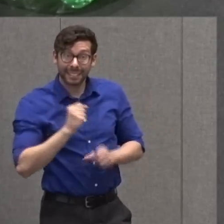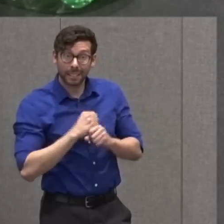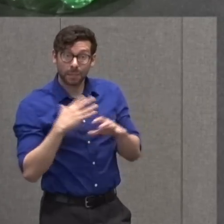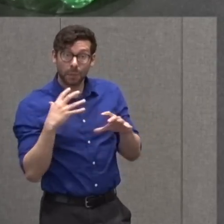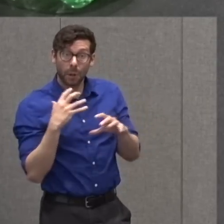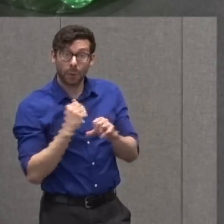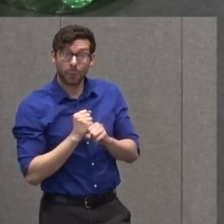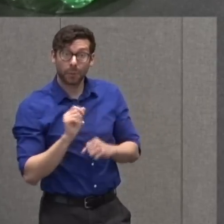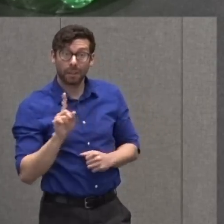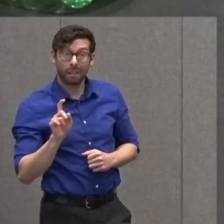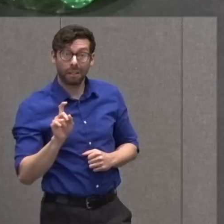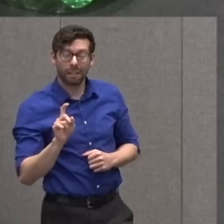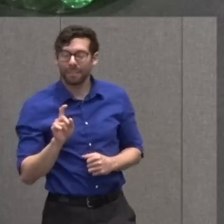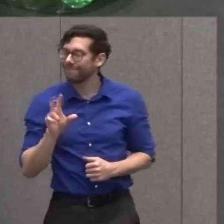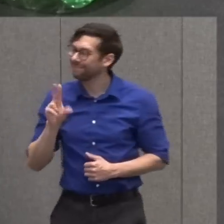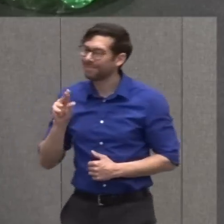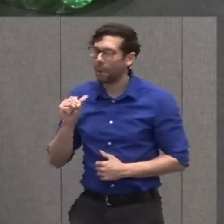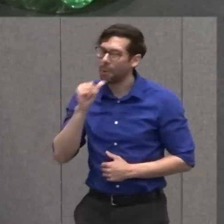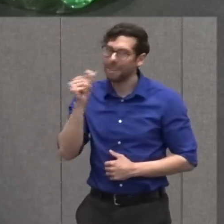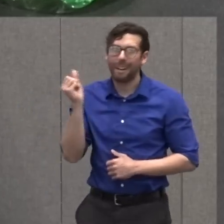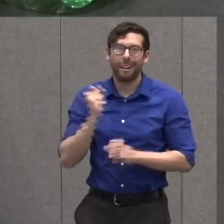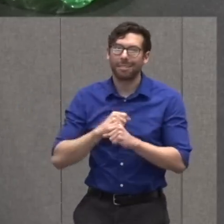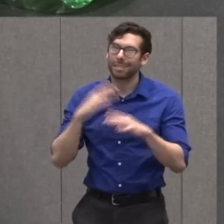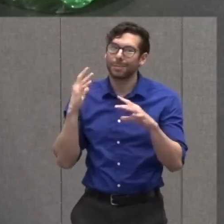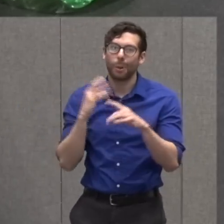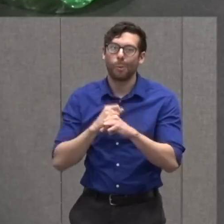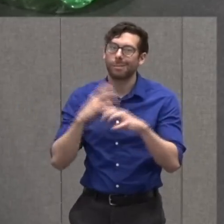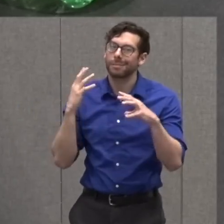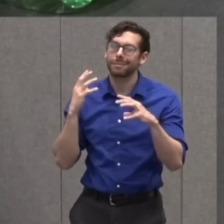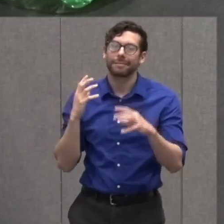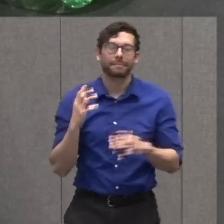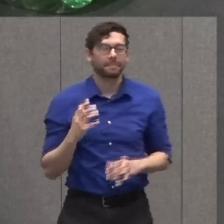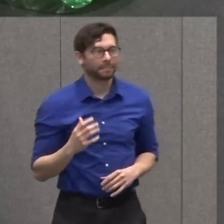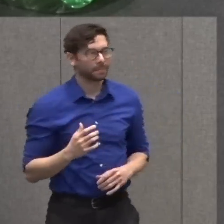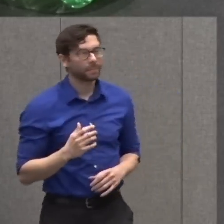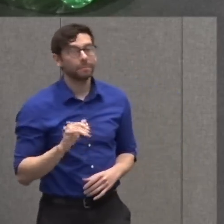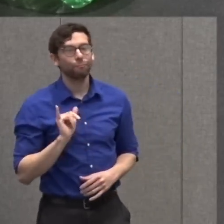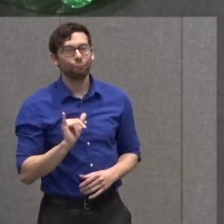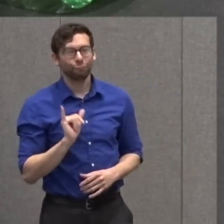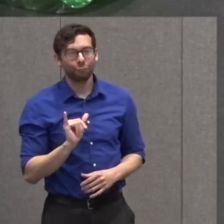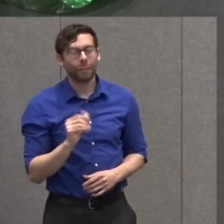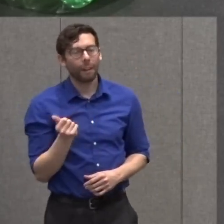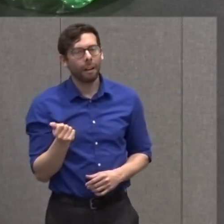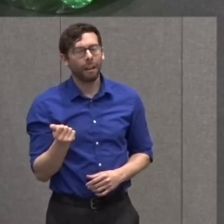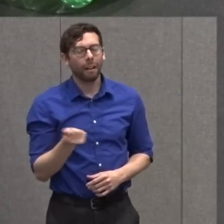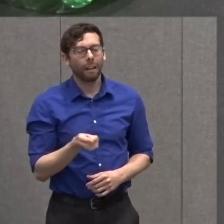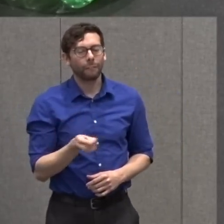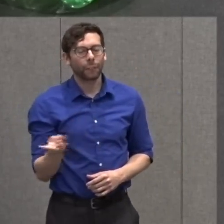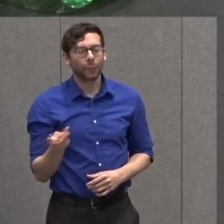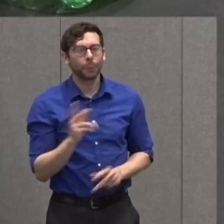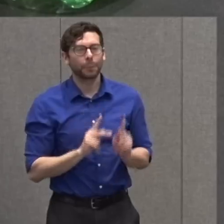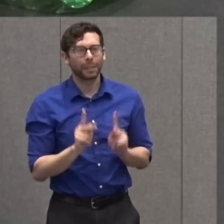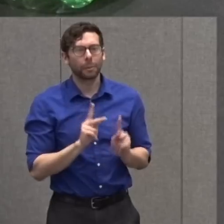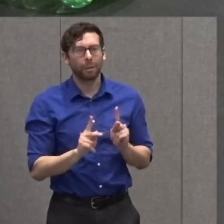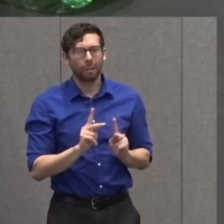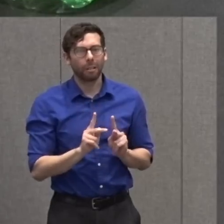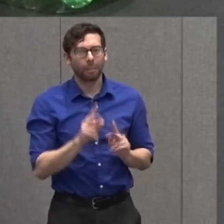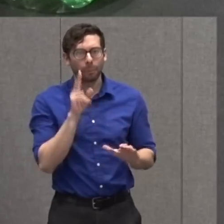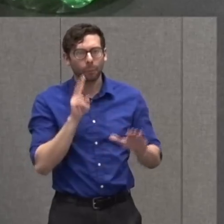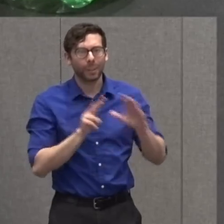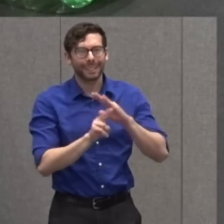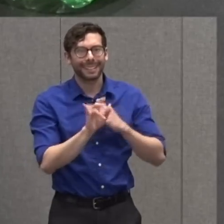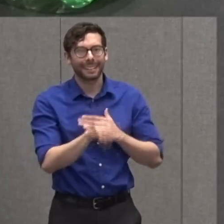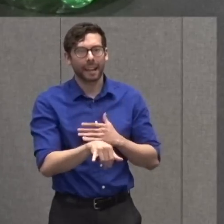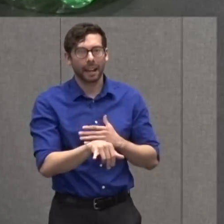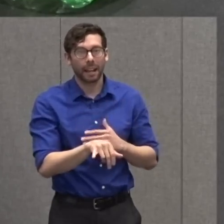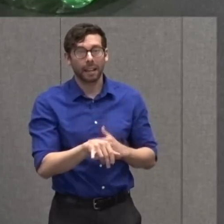not exploding. So even though we had a couple people choose that, they weren't